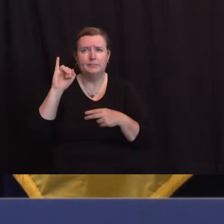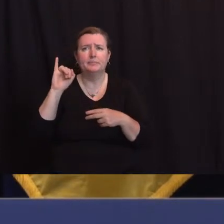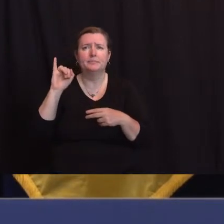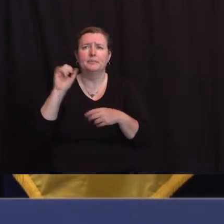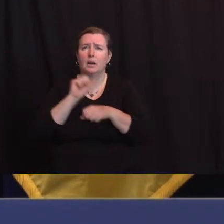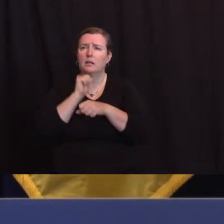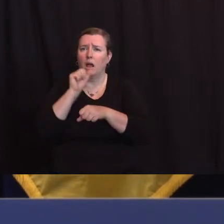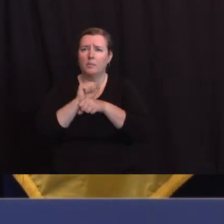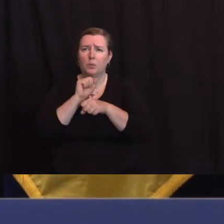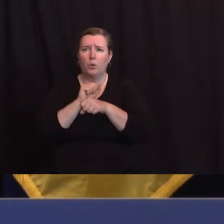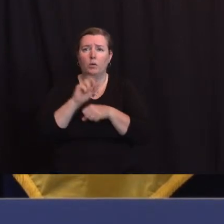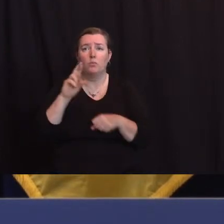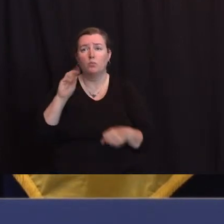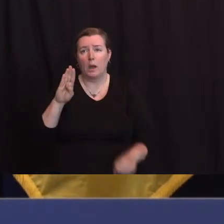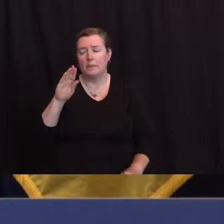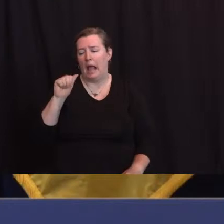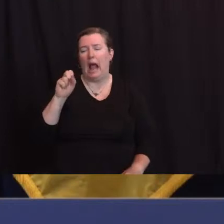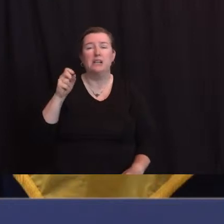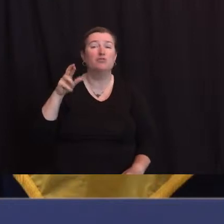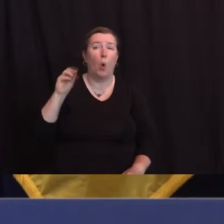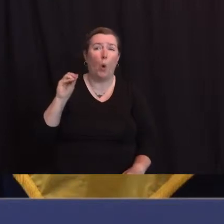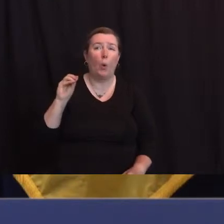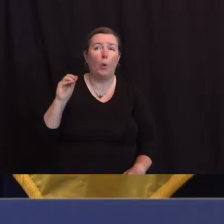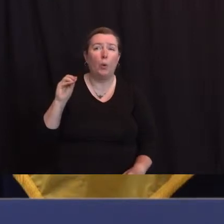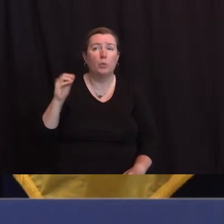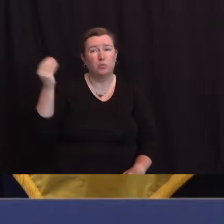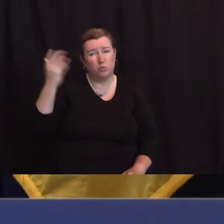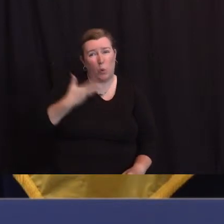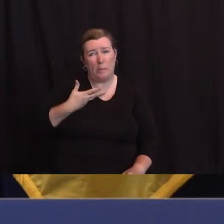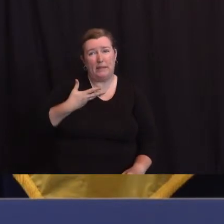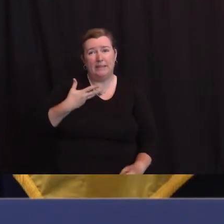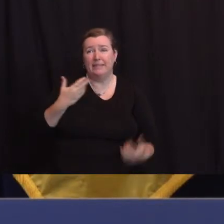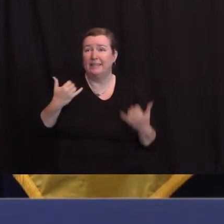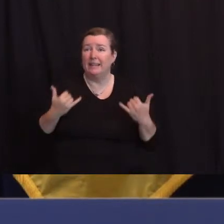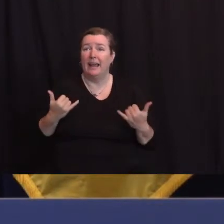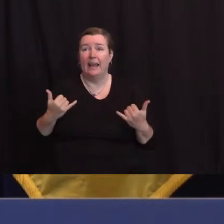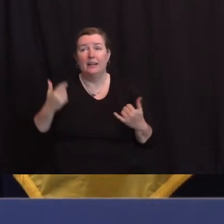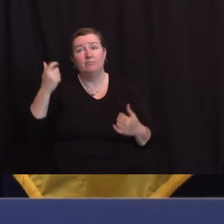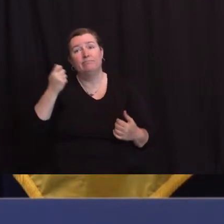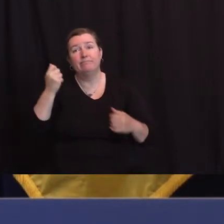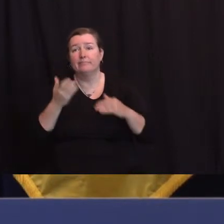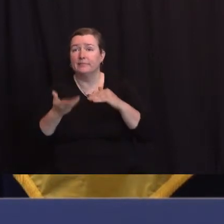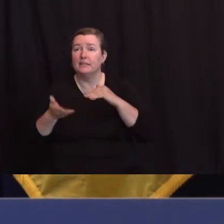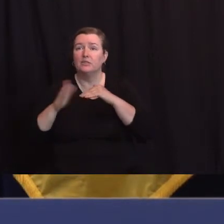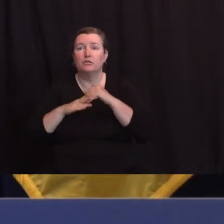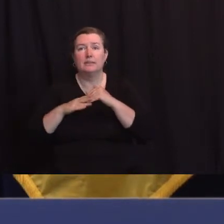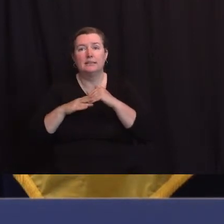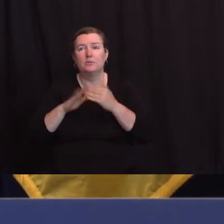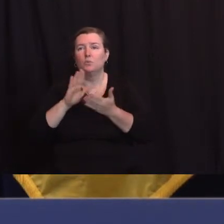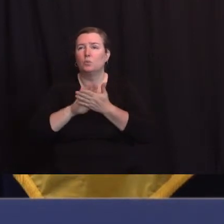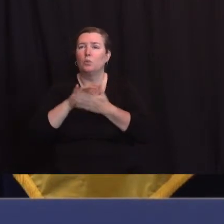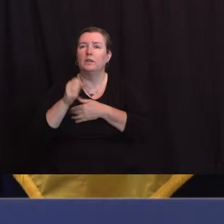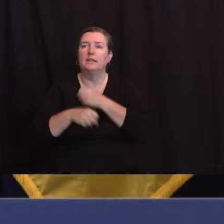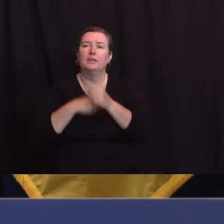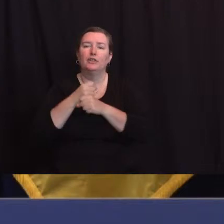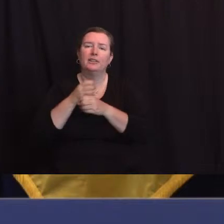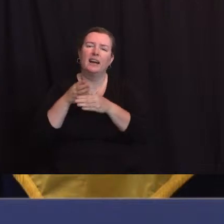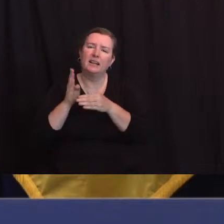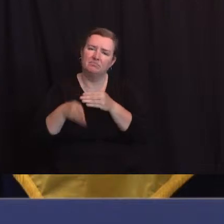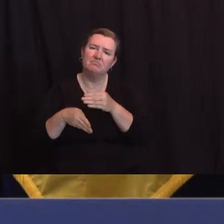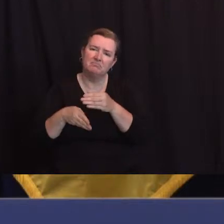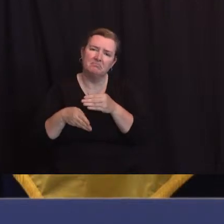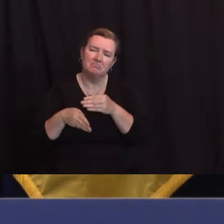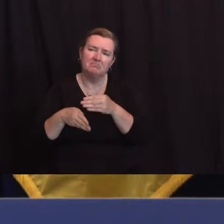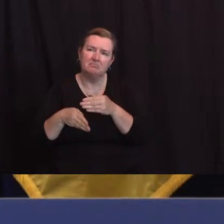in and says initial claims increased last week from school-related claims as the school year ended, which makes sense. And my answer